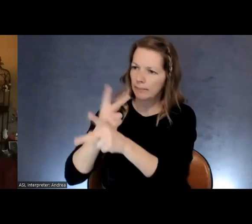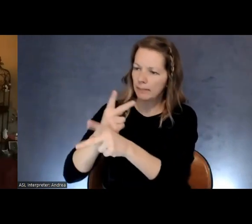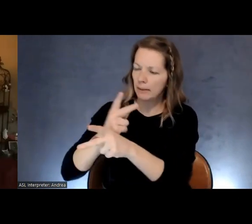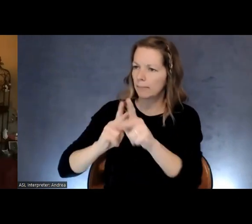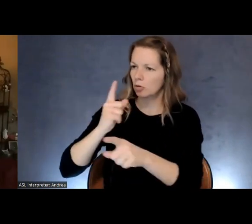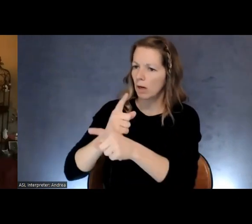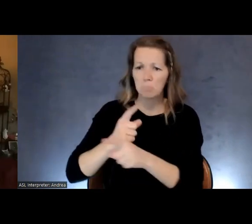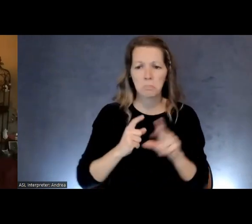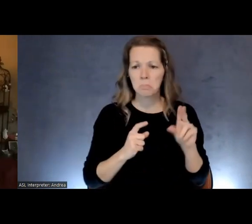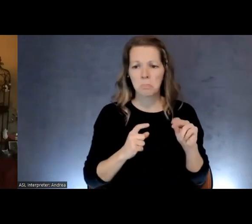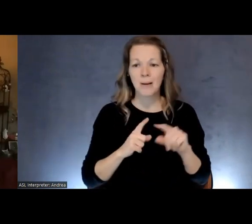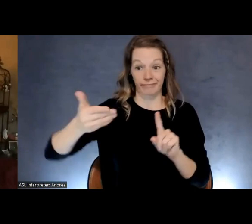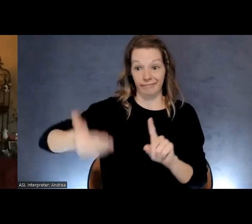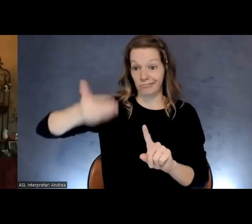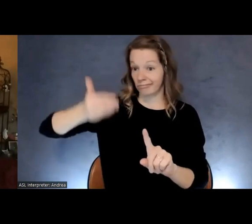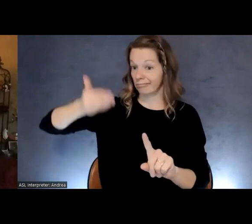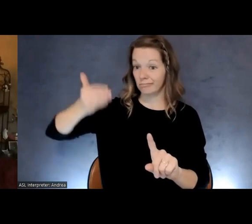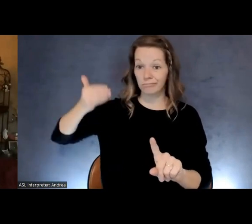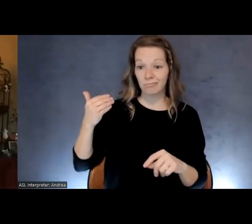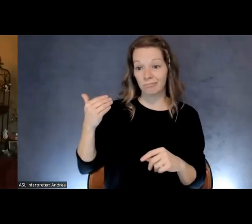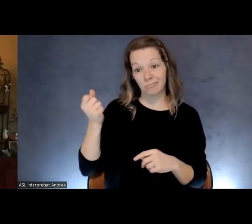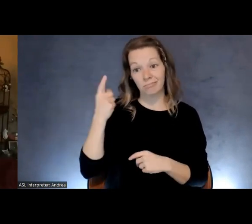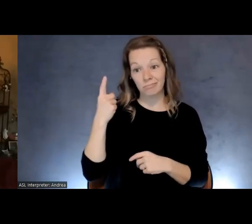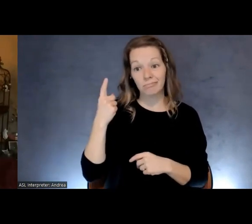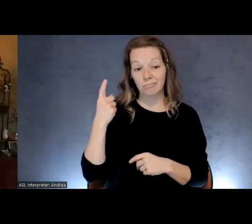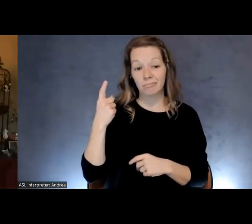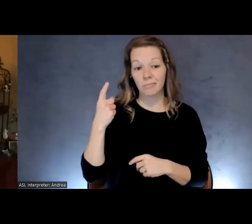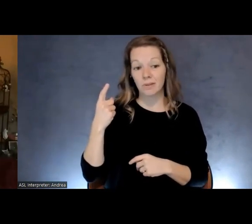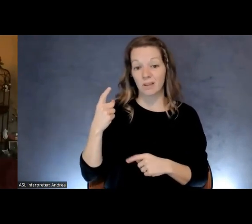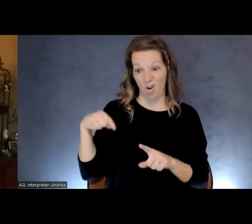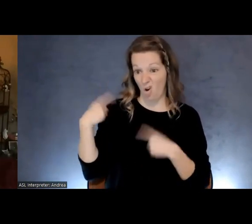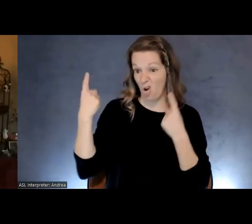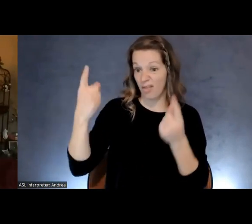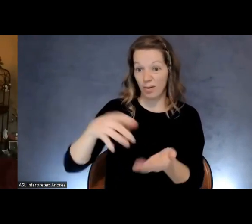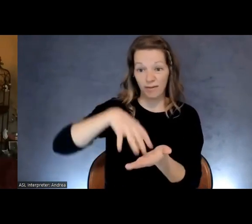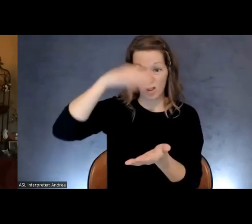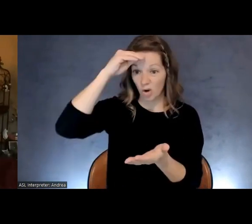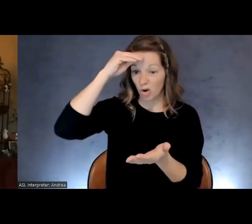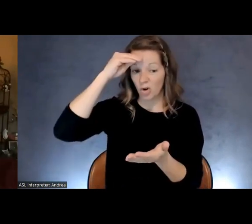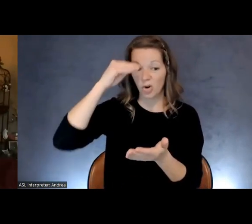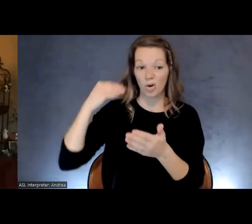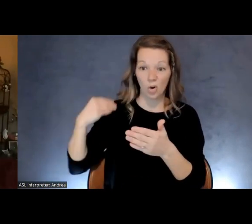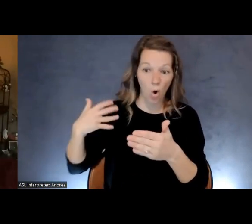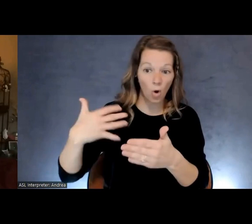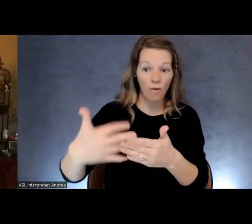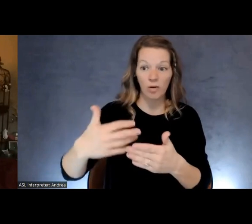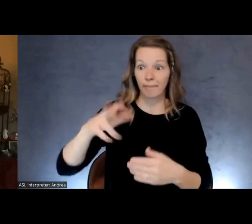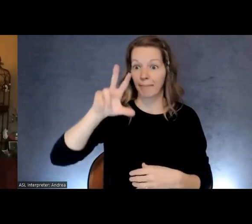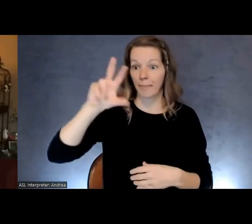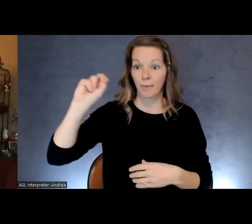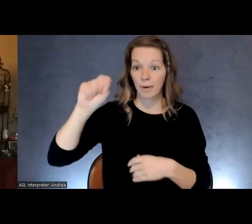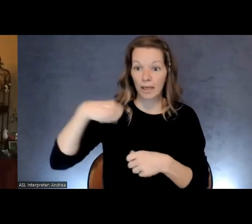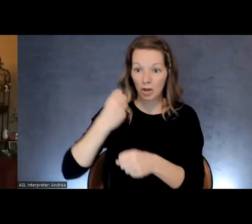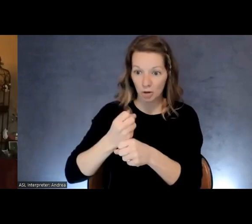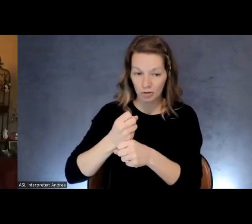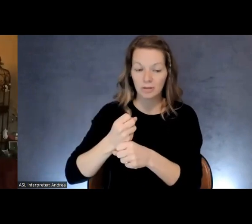this respect, but just making it expressive that all that we've learned over these decades, these 3 decades, has